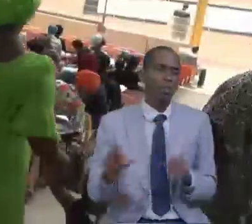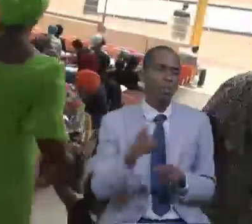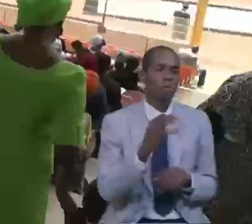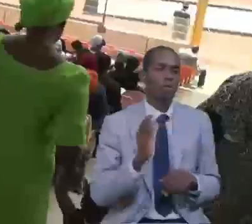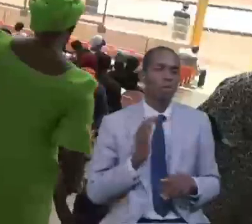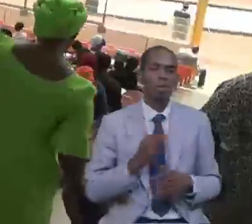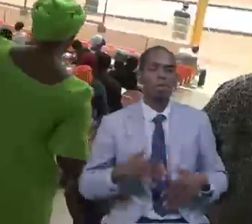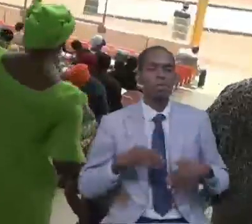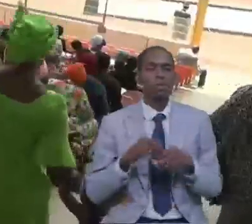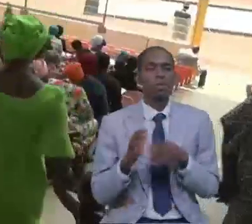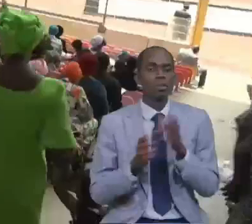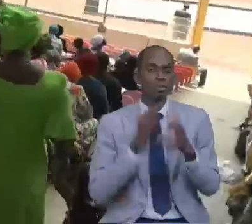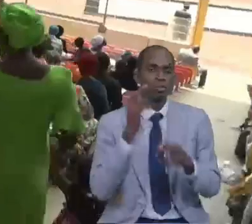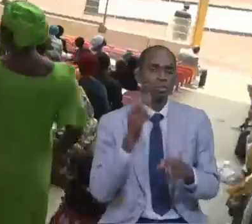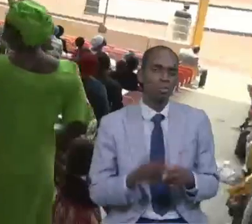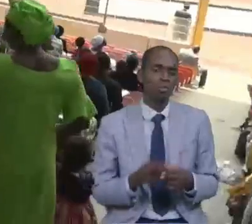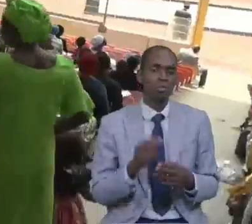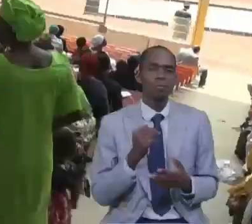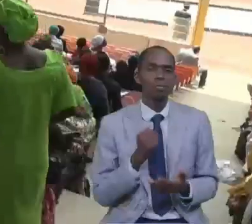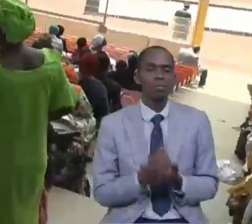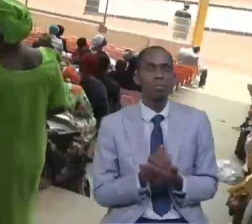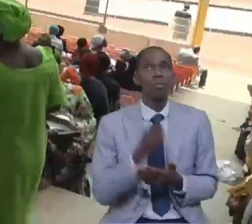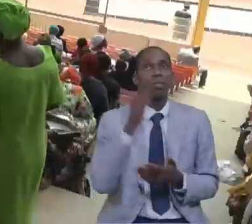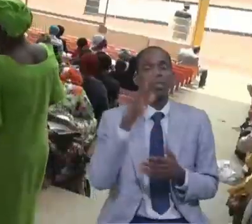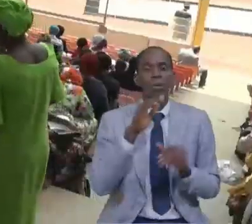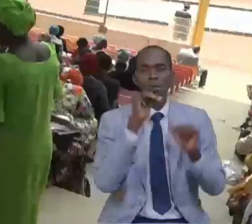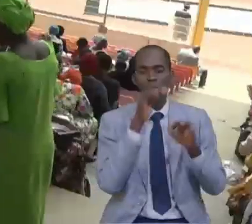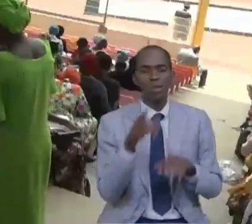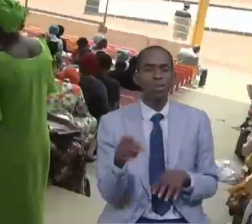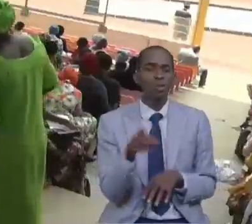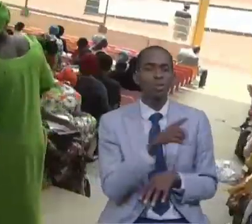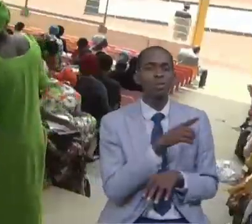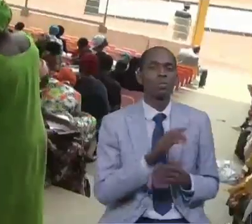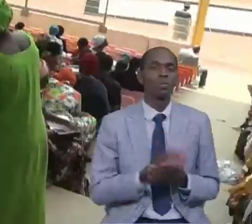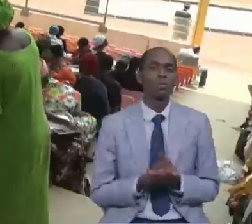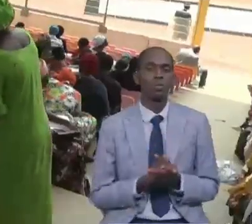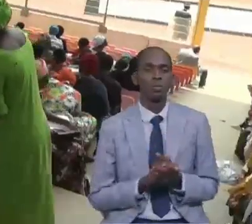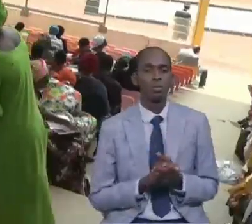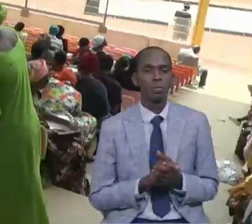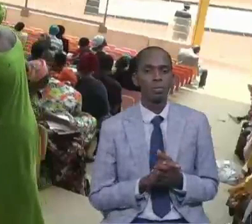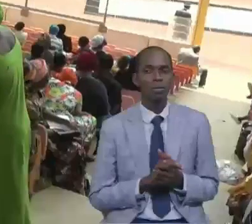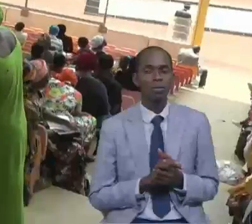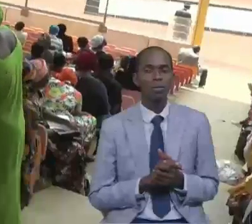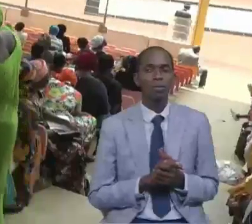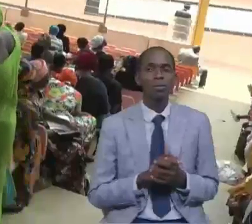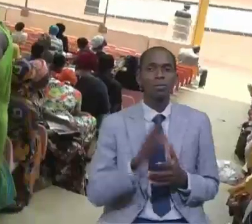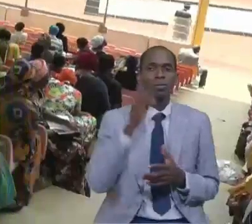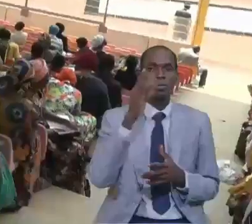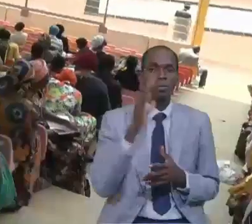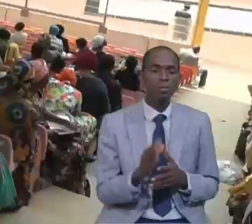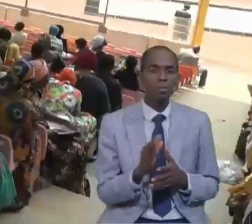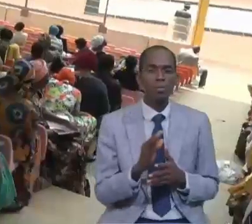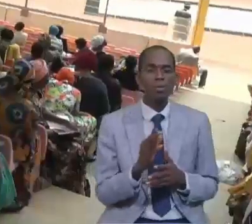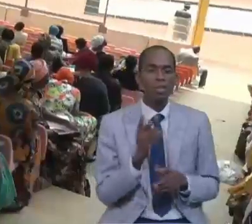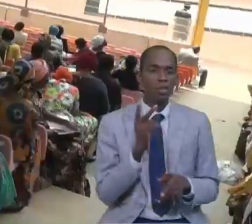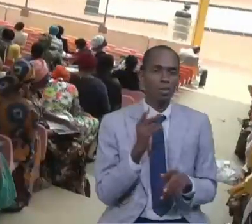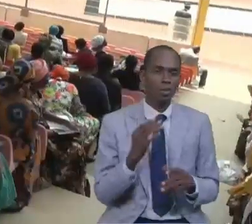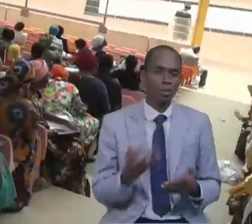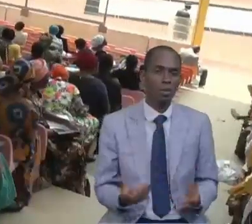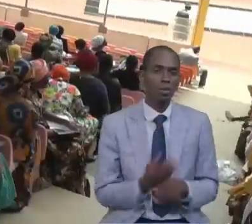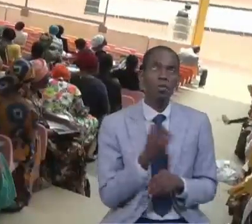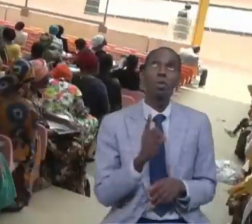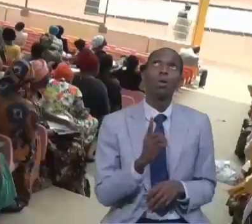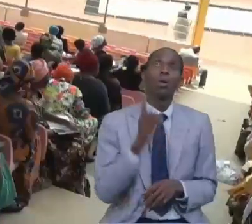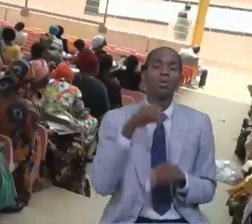God lift you up. God put all his great, all his might into you. And